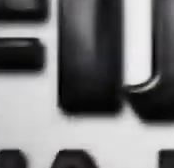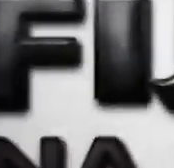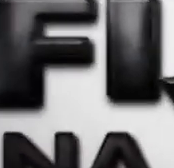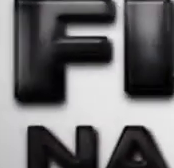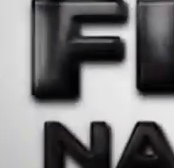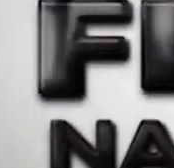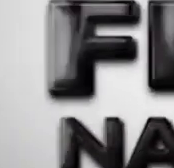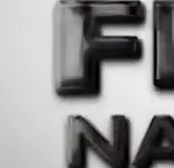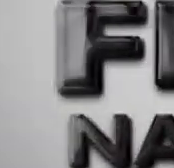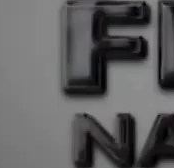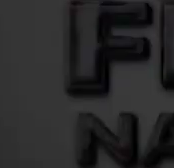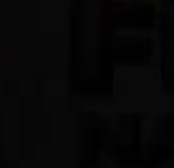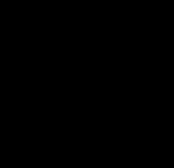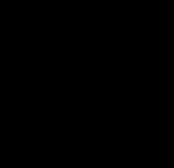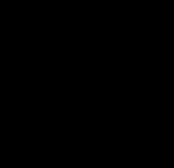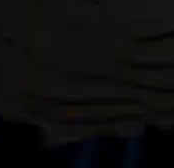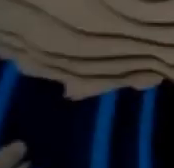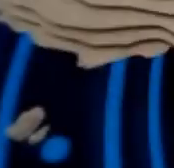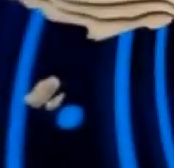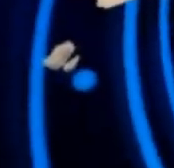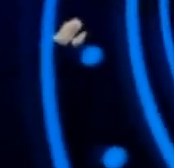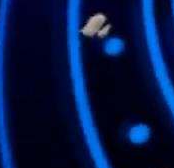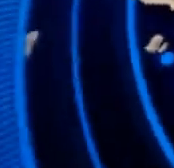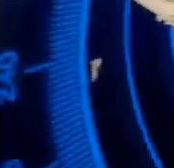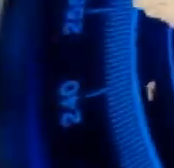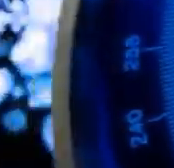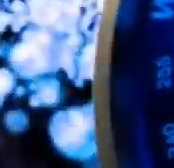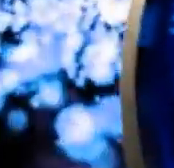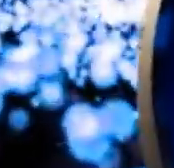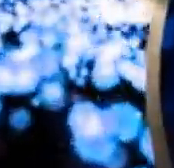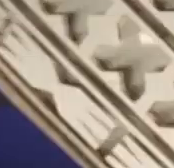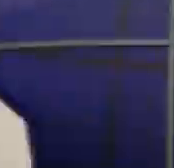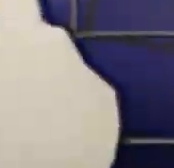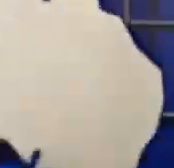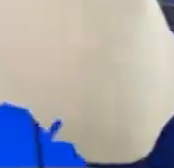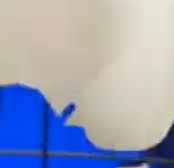ibiti. Radio Fiji One nandomo ibiti.